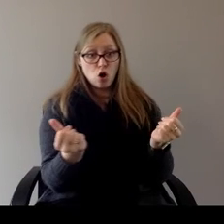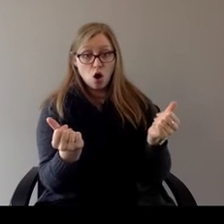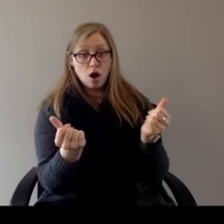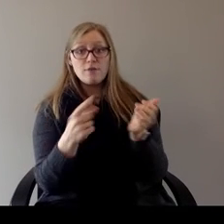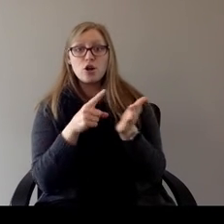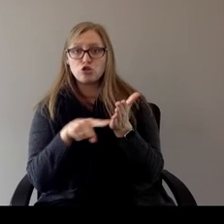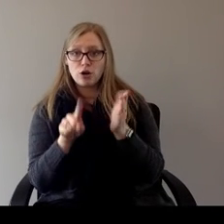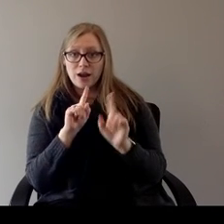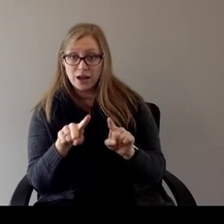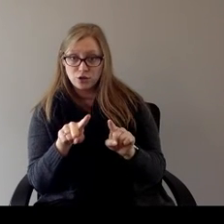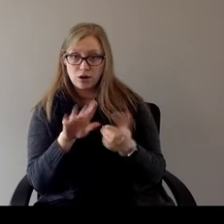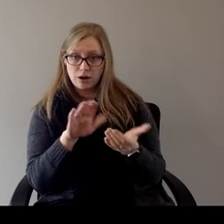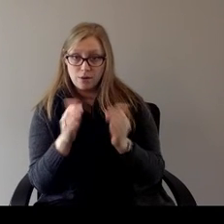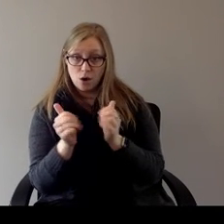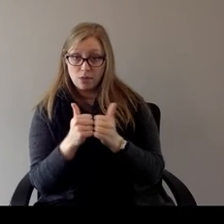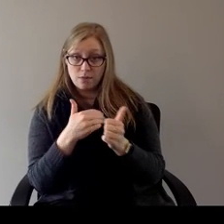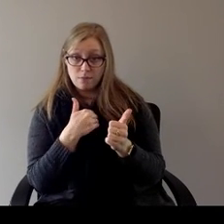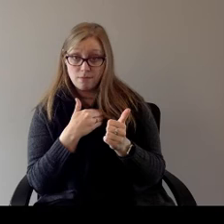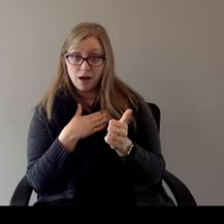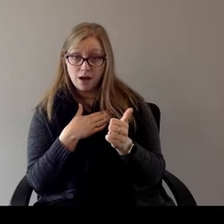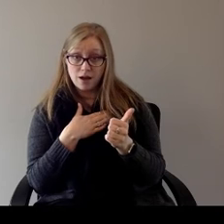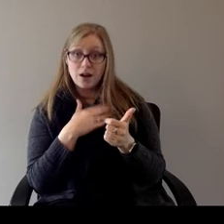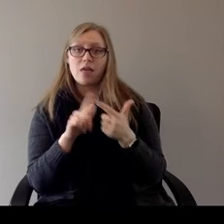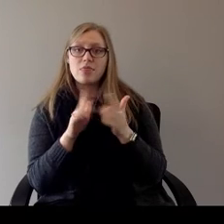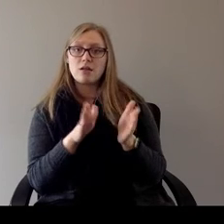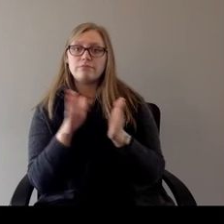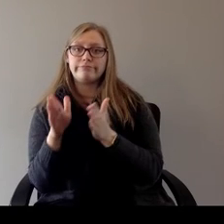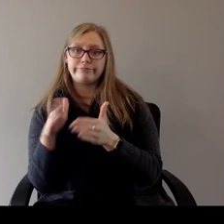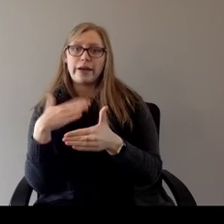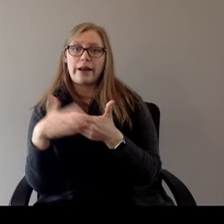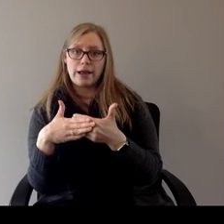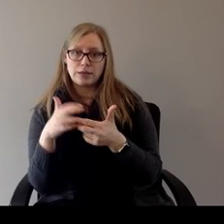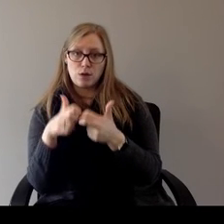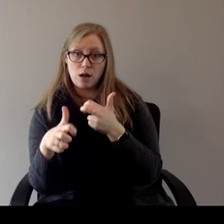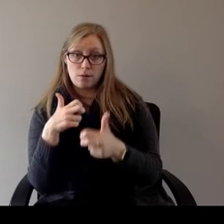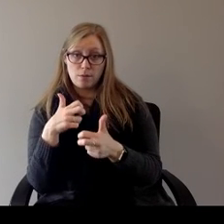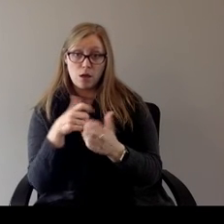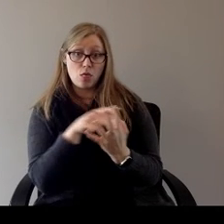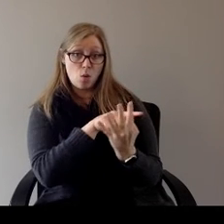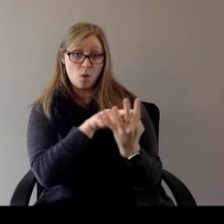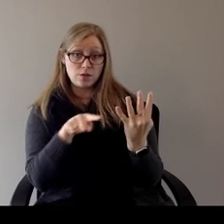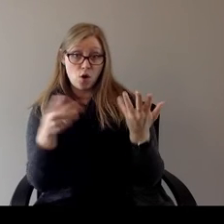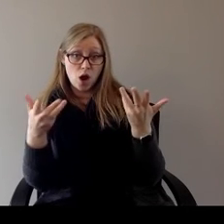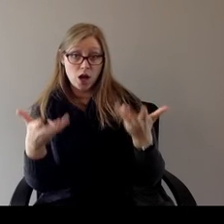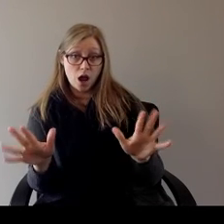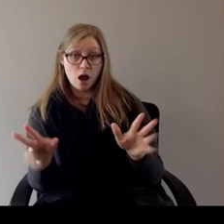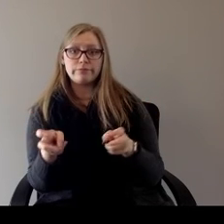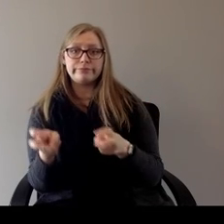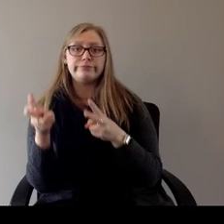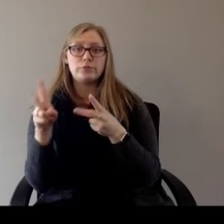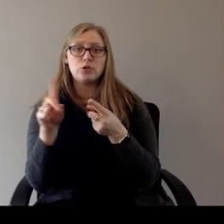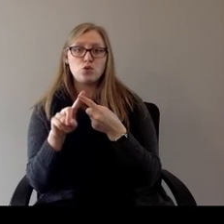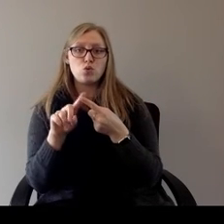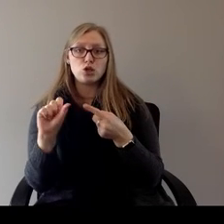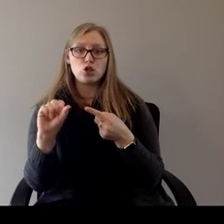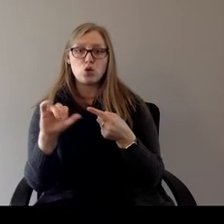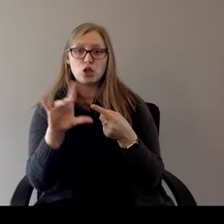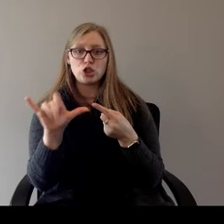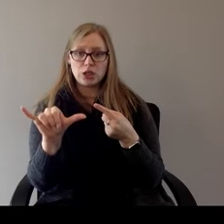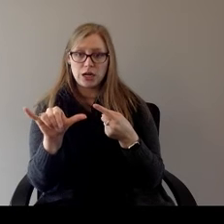mine, and then move on to the next problem. When these 4 problems are done, you can submit them to Schoology and you're done with the